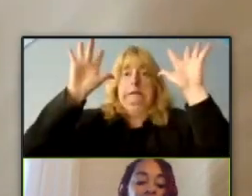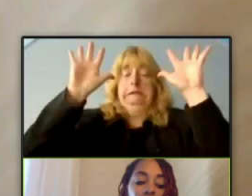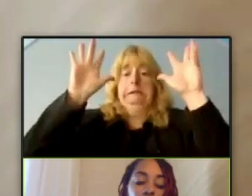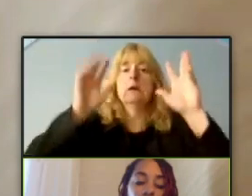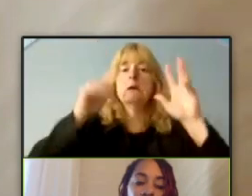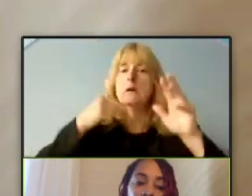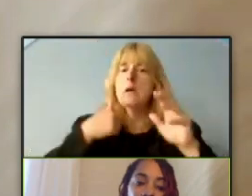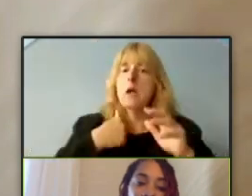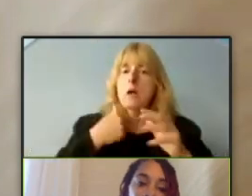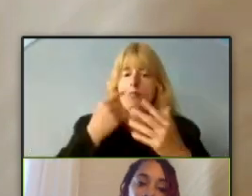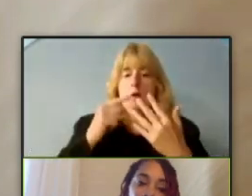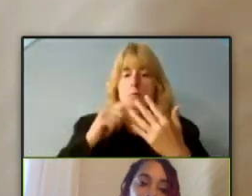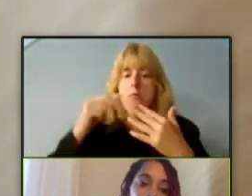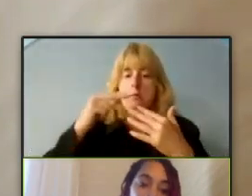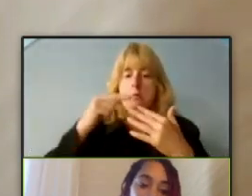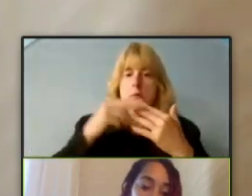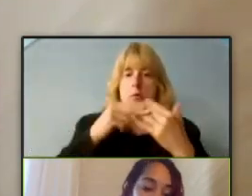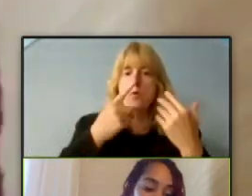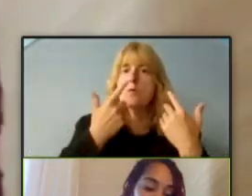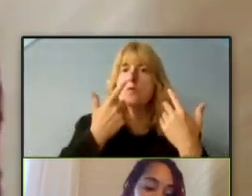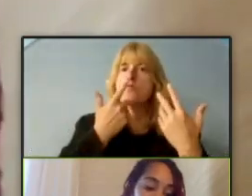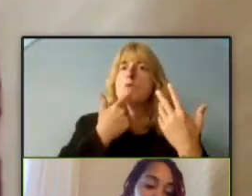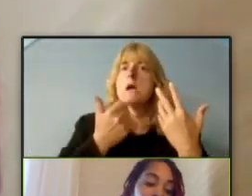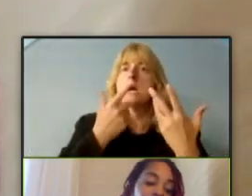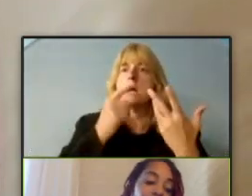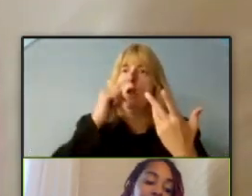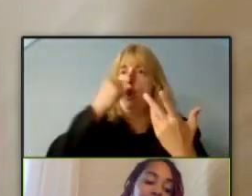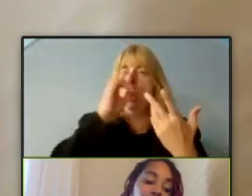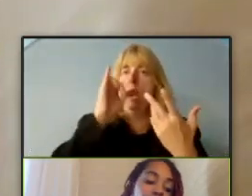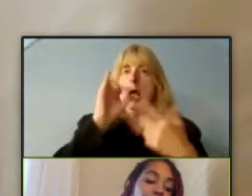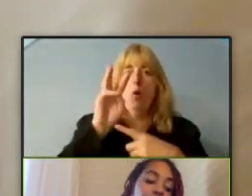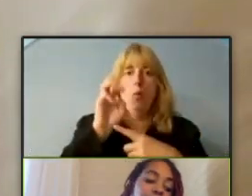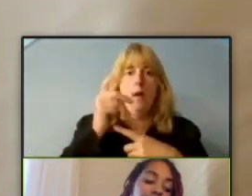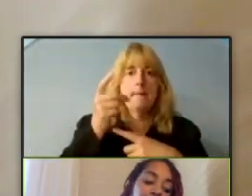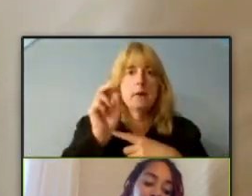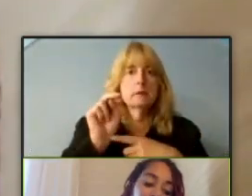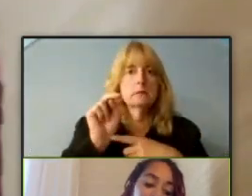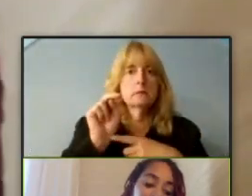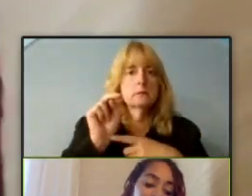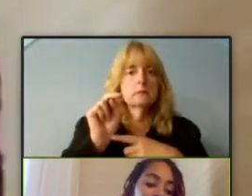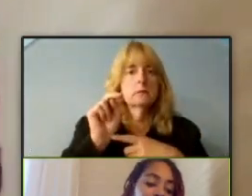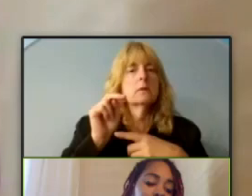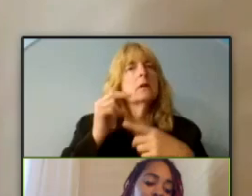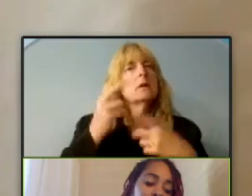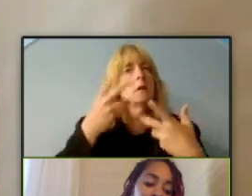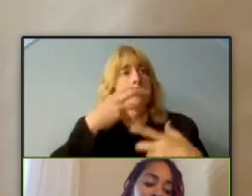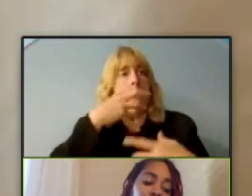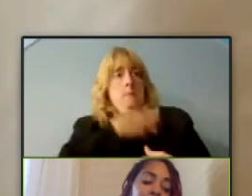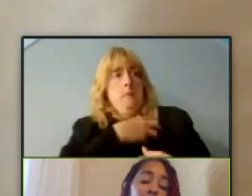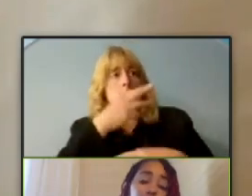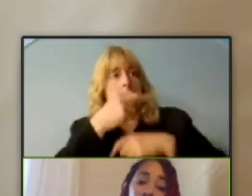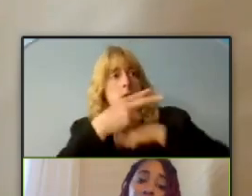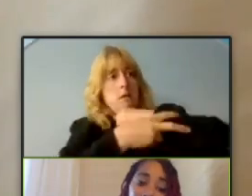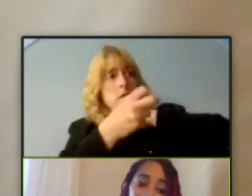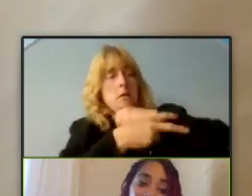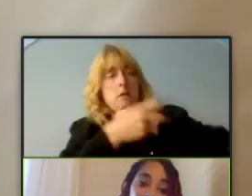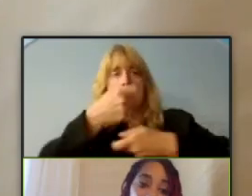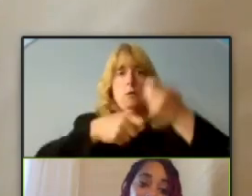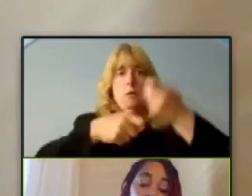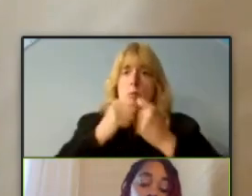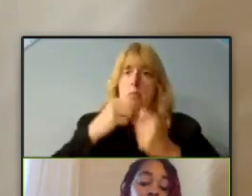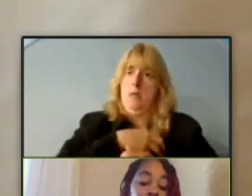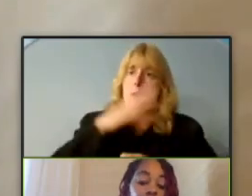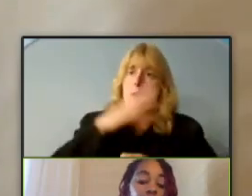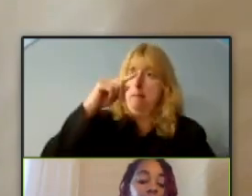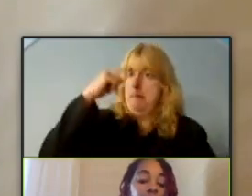his inhaler red so it doesn't resemble a weapon. Cops and robbers have been replaced with cops and Black boys, and you might be tempted to call